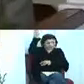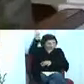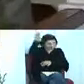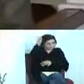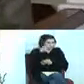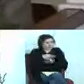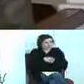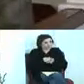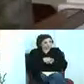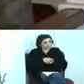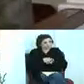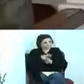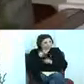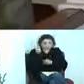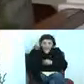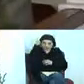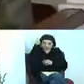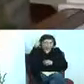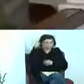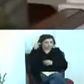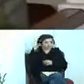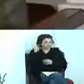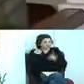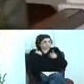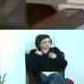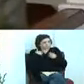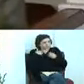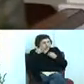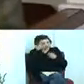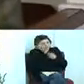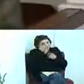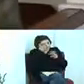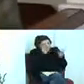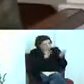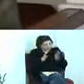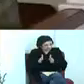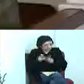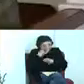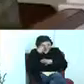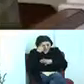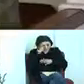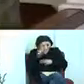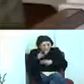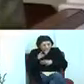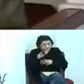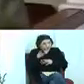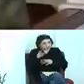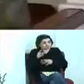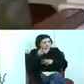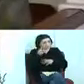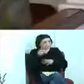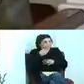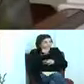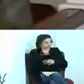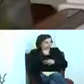plans for him. He told him, he says, I have future plans for you.